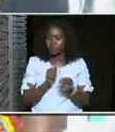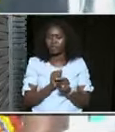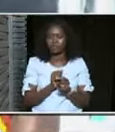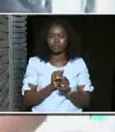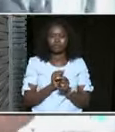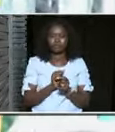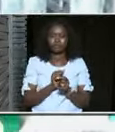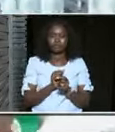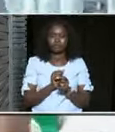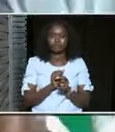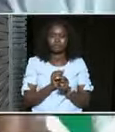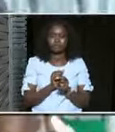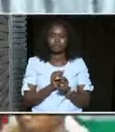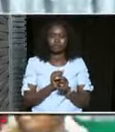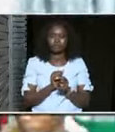cue.